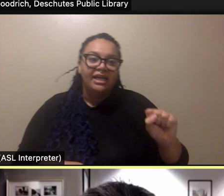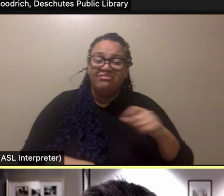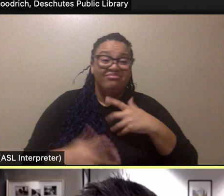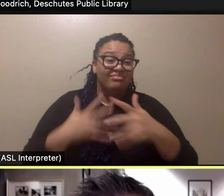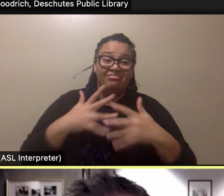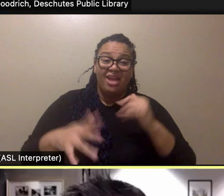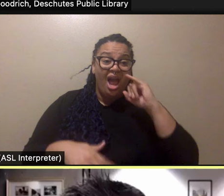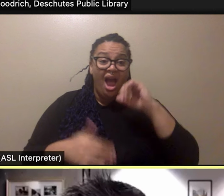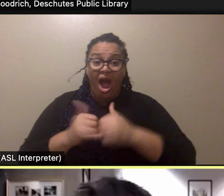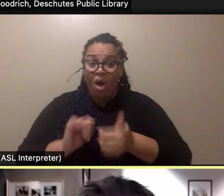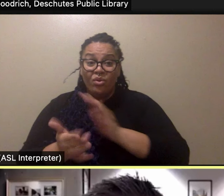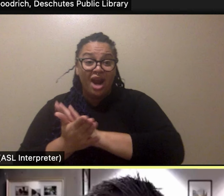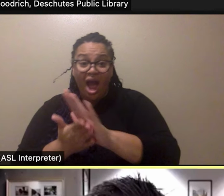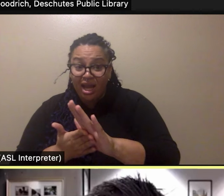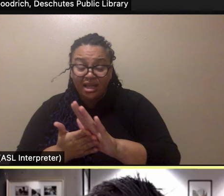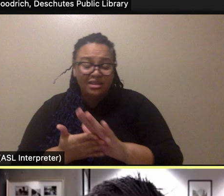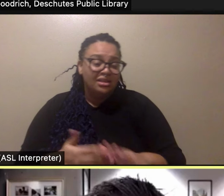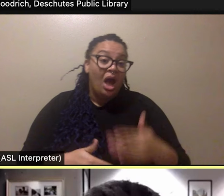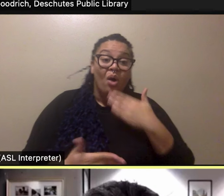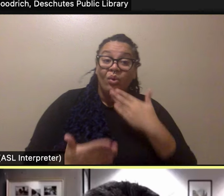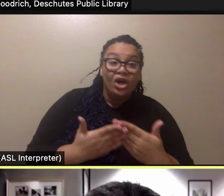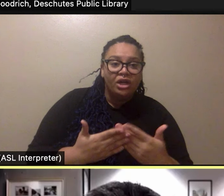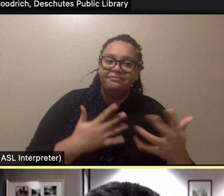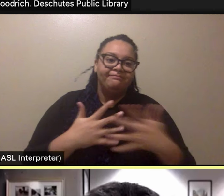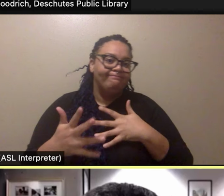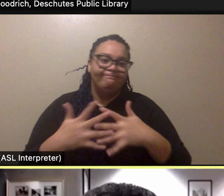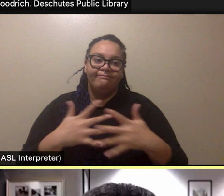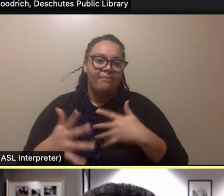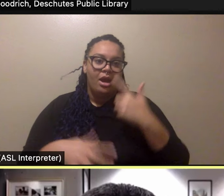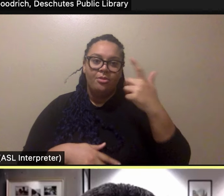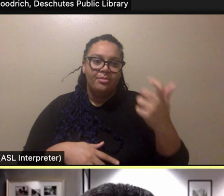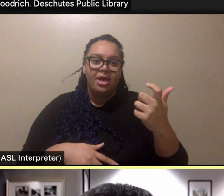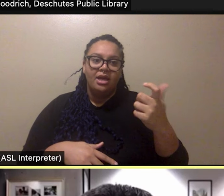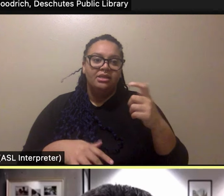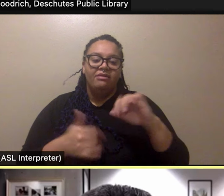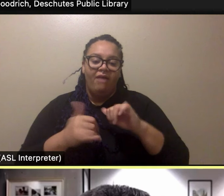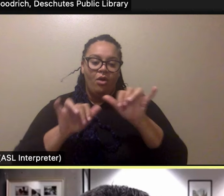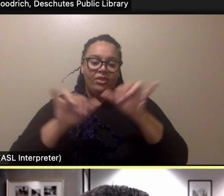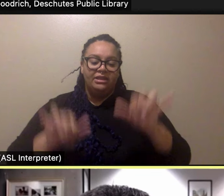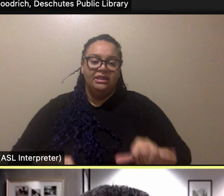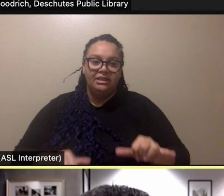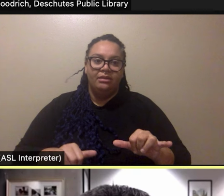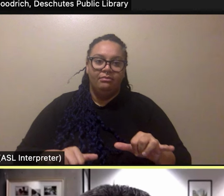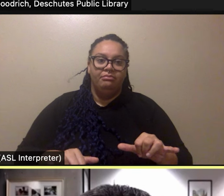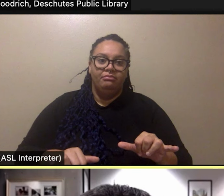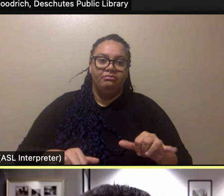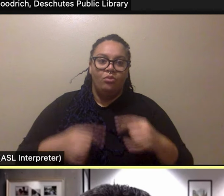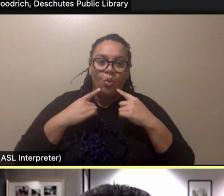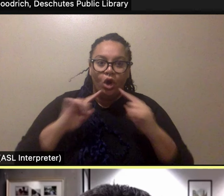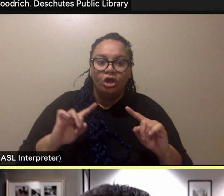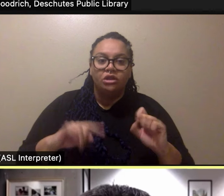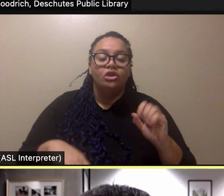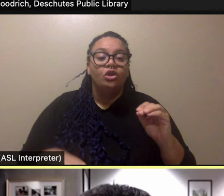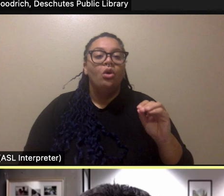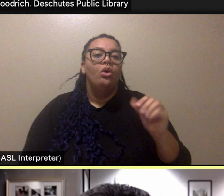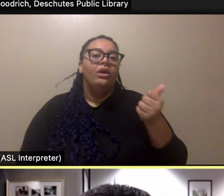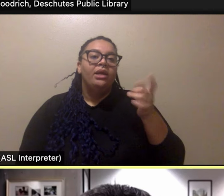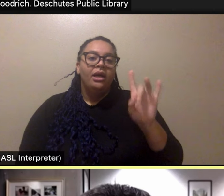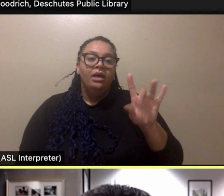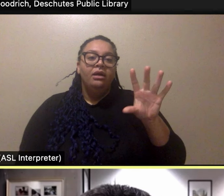lot of them were nice people, but it didn't matter how nice they were because of the system. In